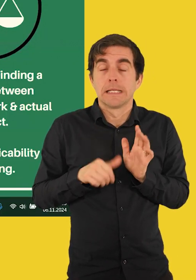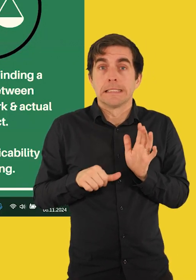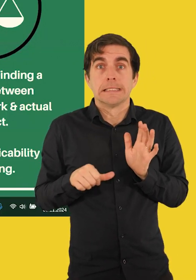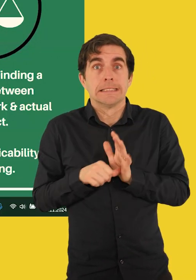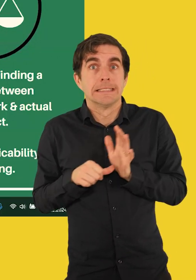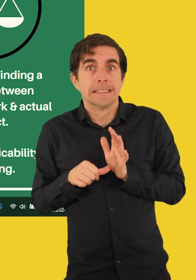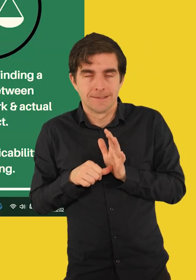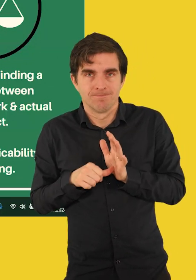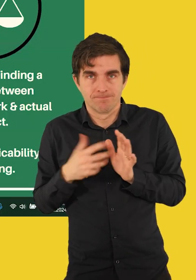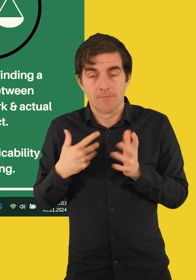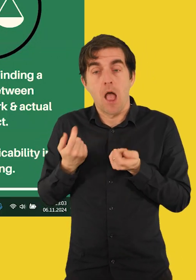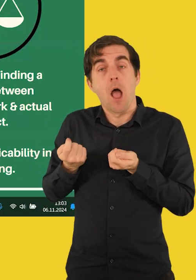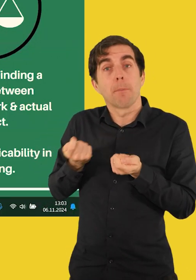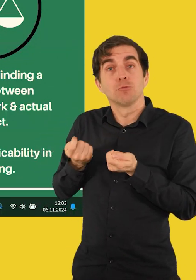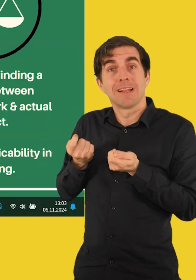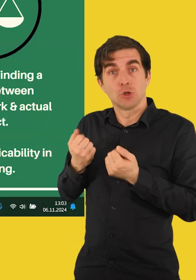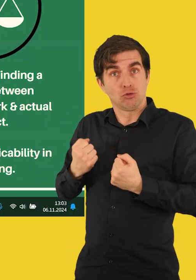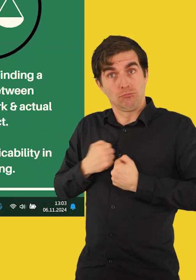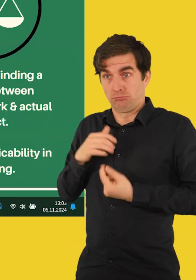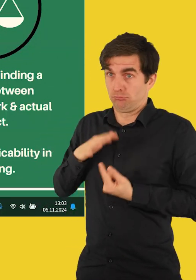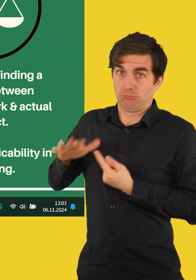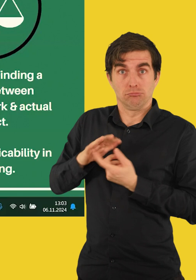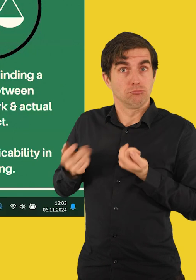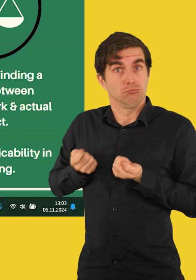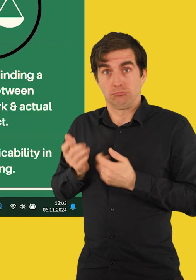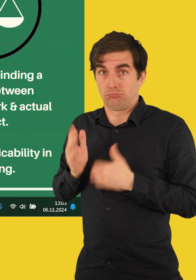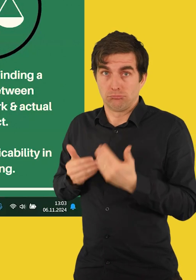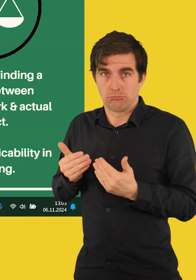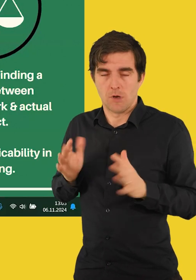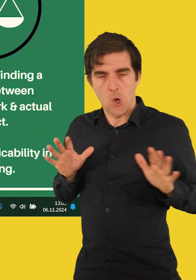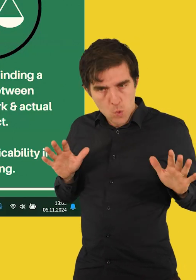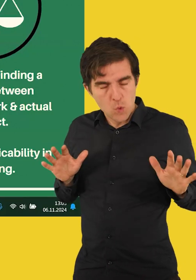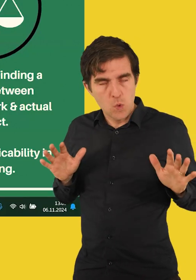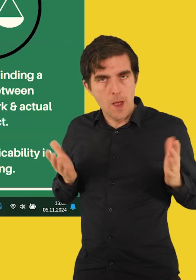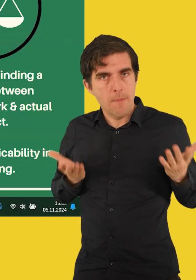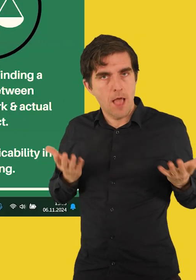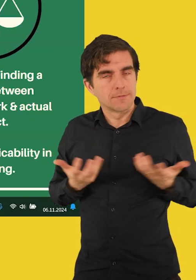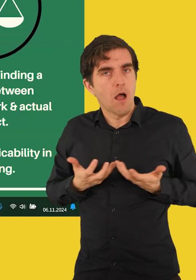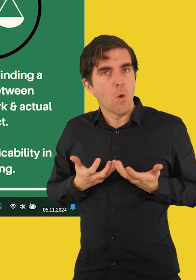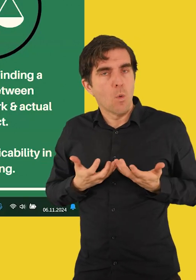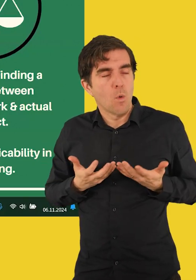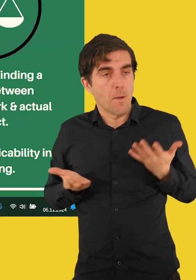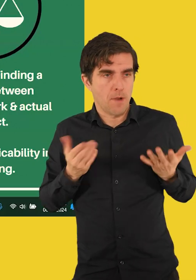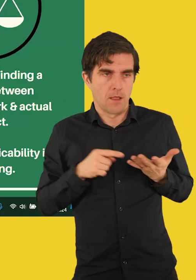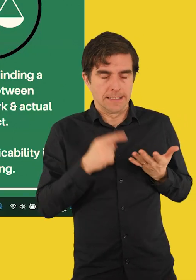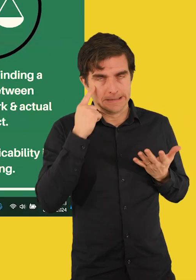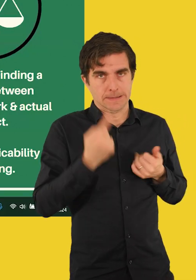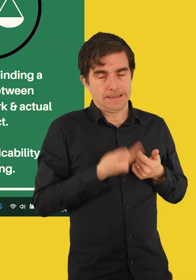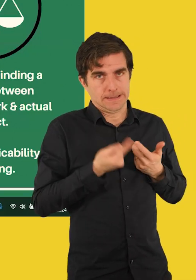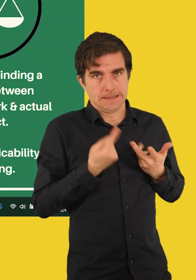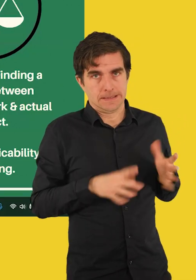found challenging, especially in the administrative context, is to balance this